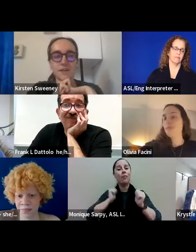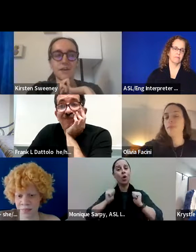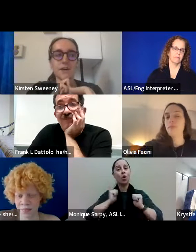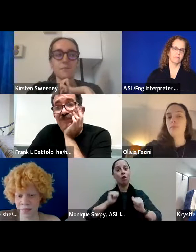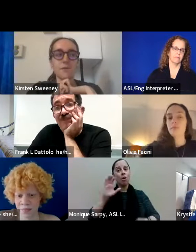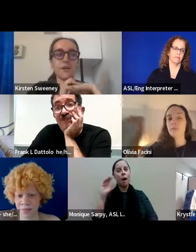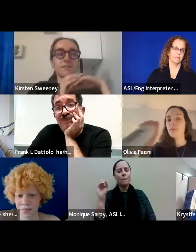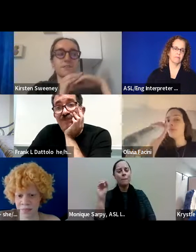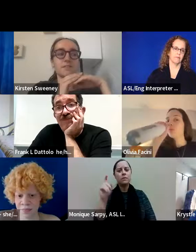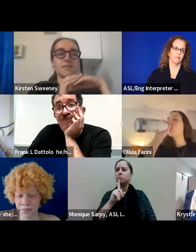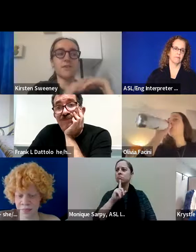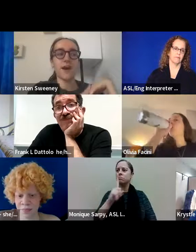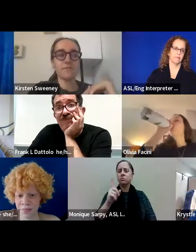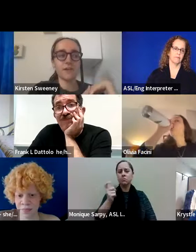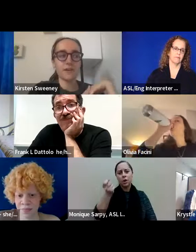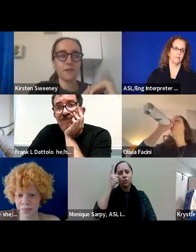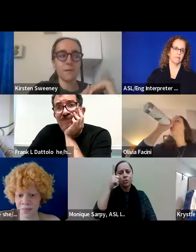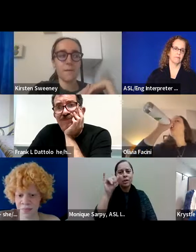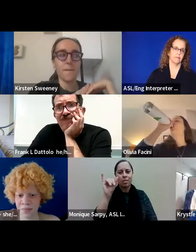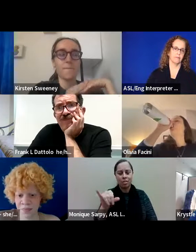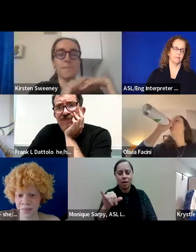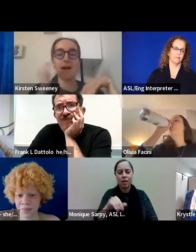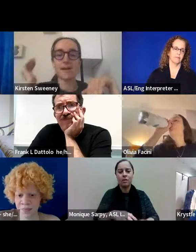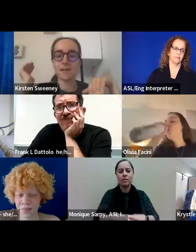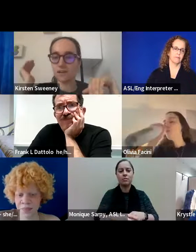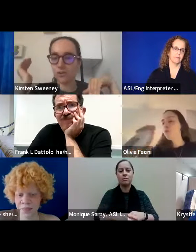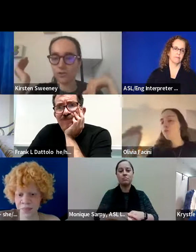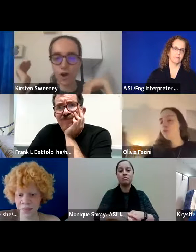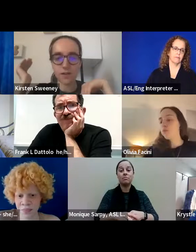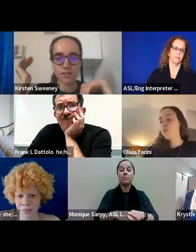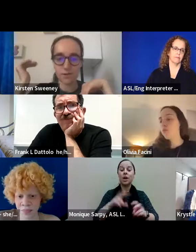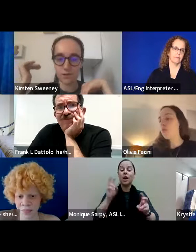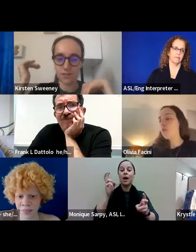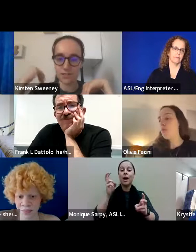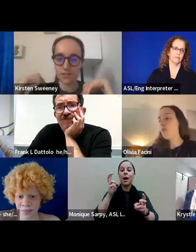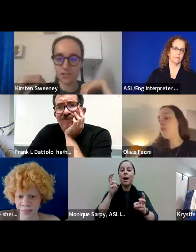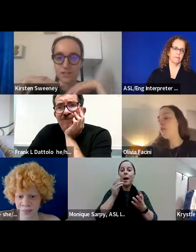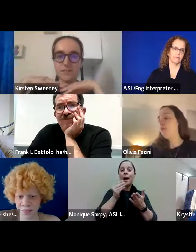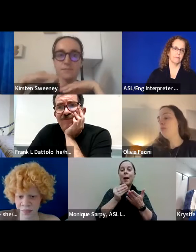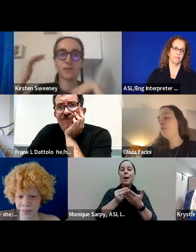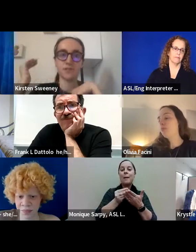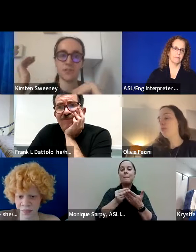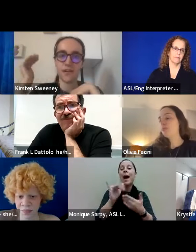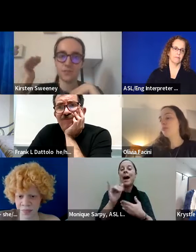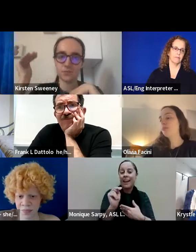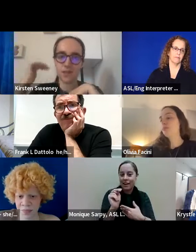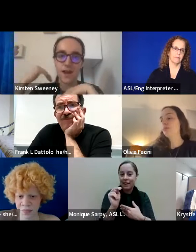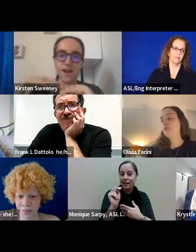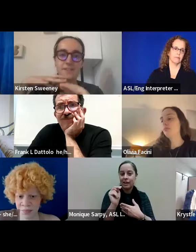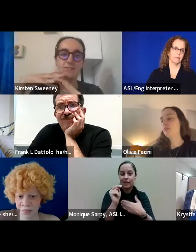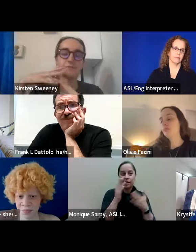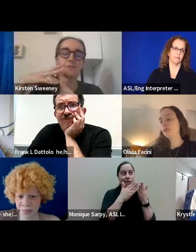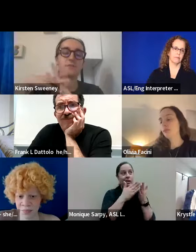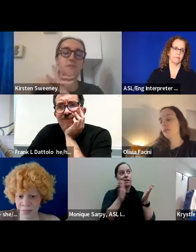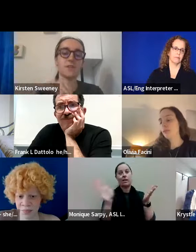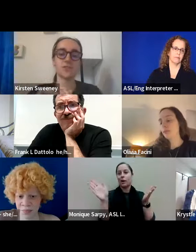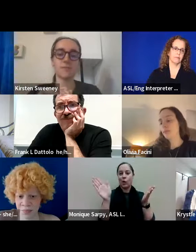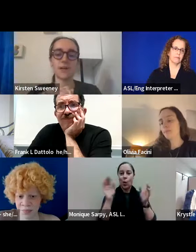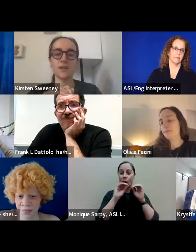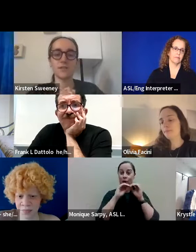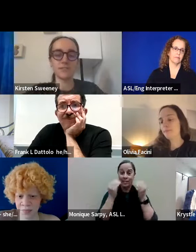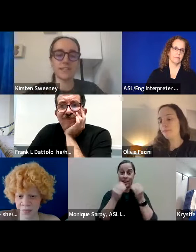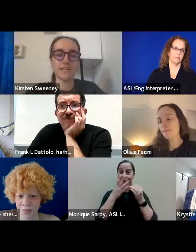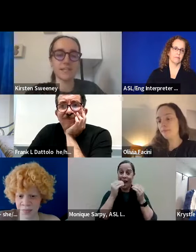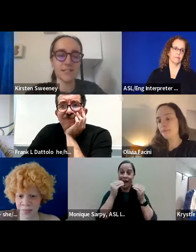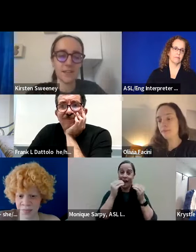this, because, you know, having buy-in across the organization, and especially at sort of the highest levels of leadership,